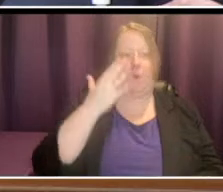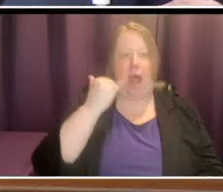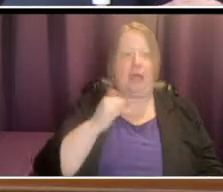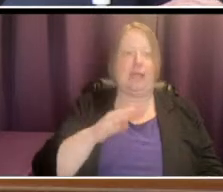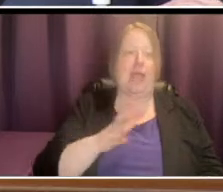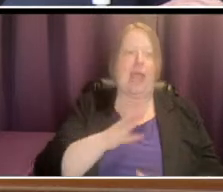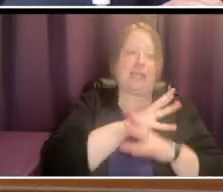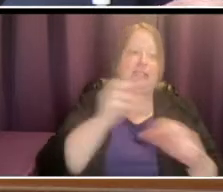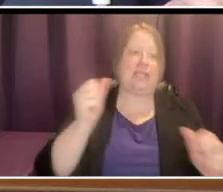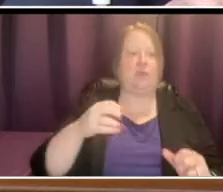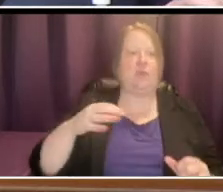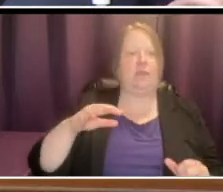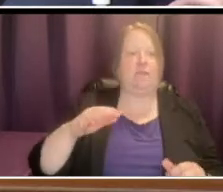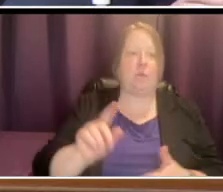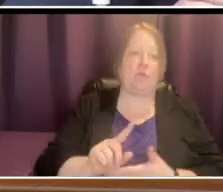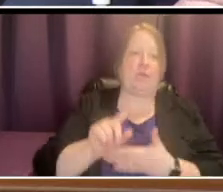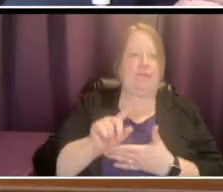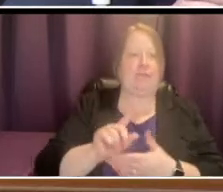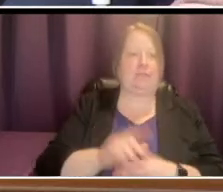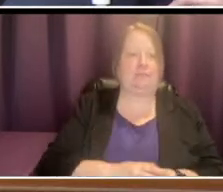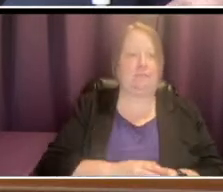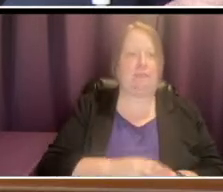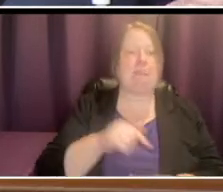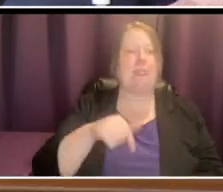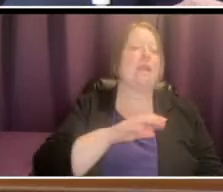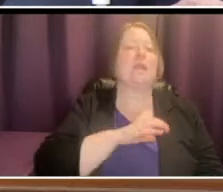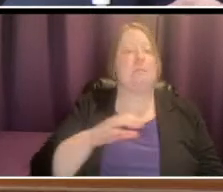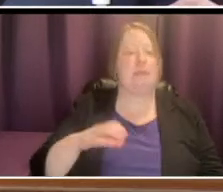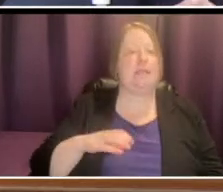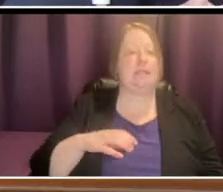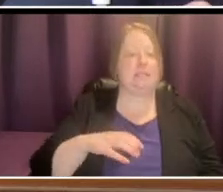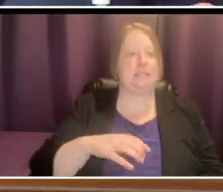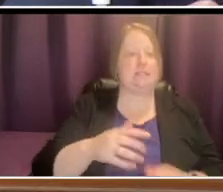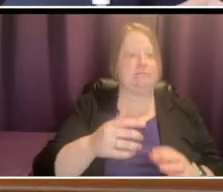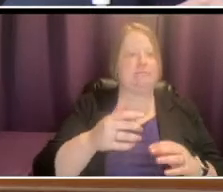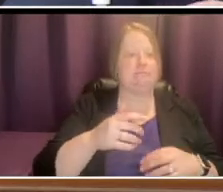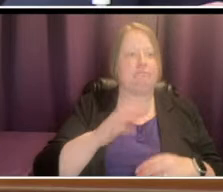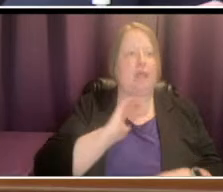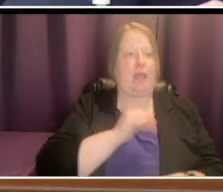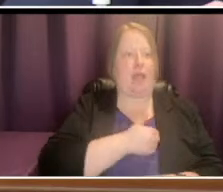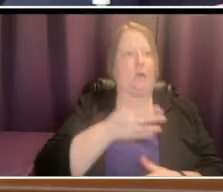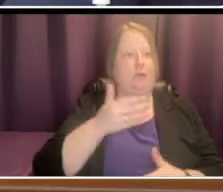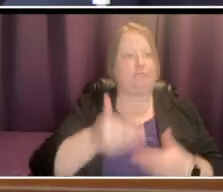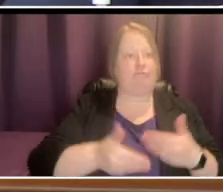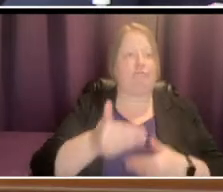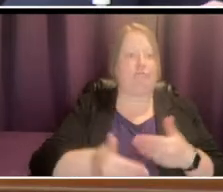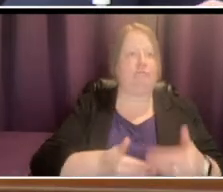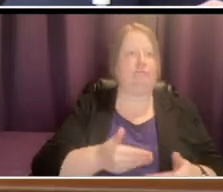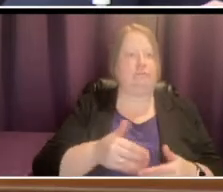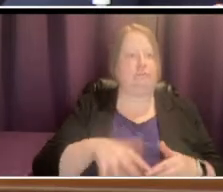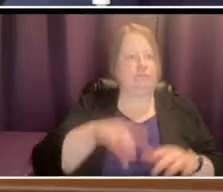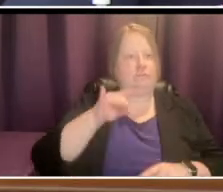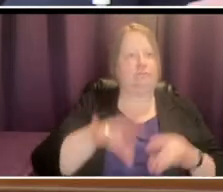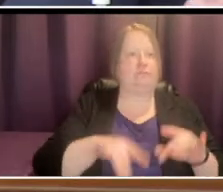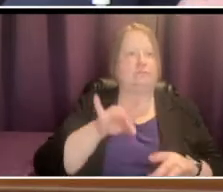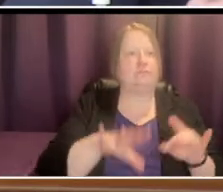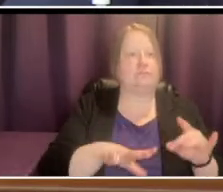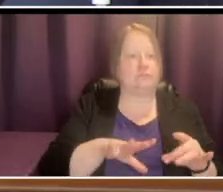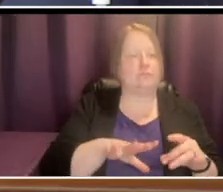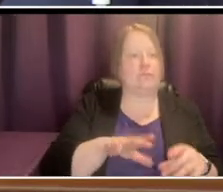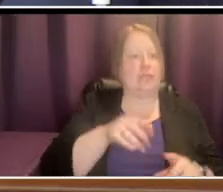Department of Justice may well unearth the facts that these and other witnesses are currently